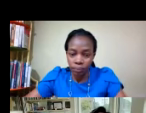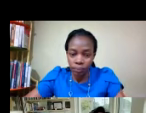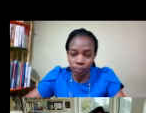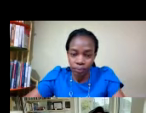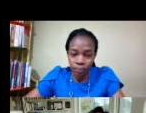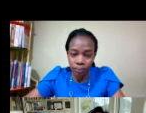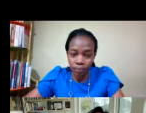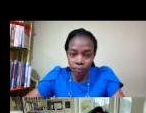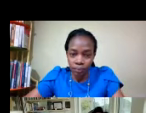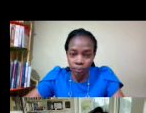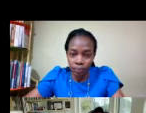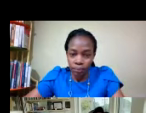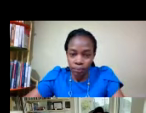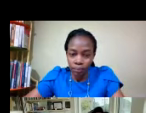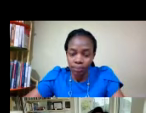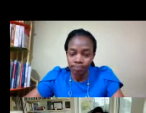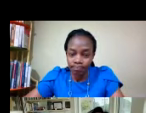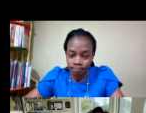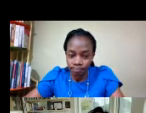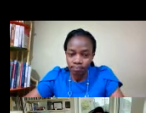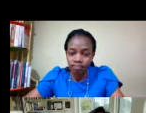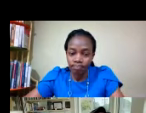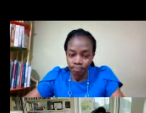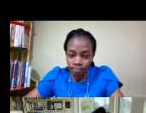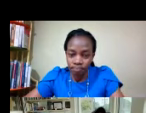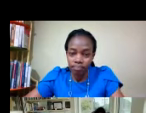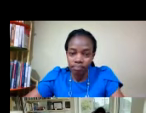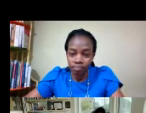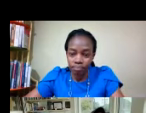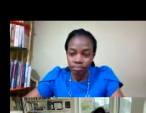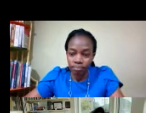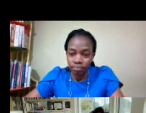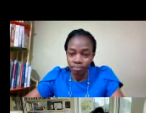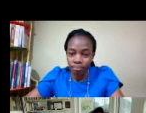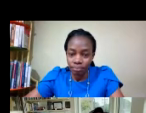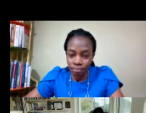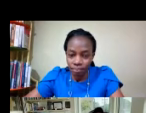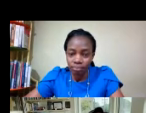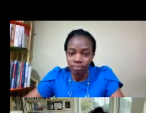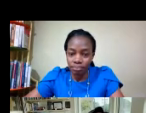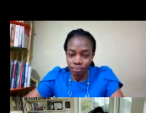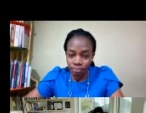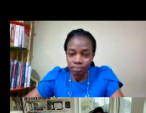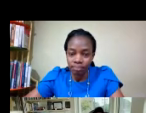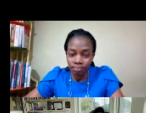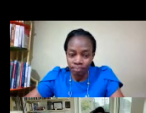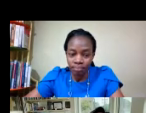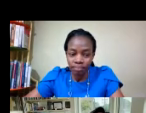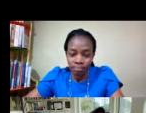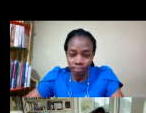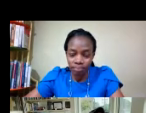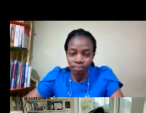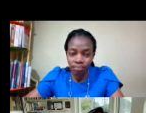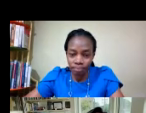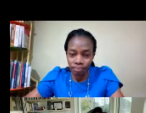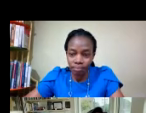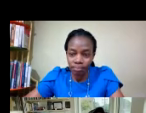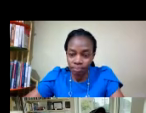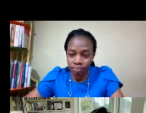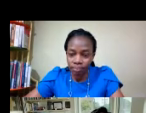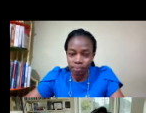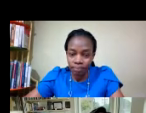I know it's really late for you all in the night. So thank you for staying on and participating,